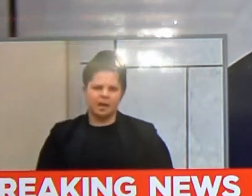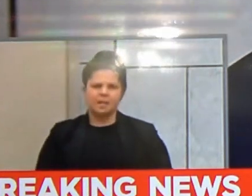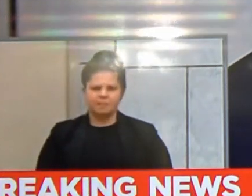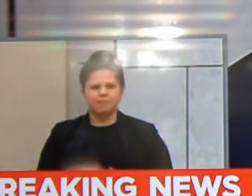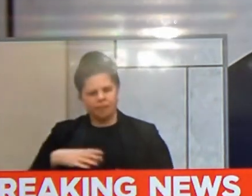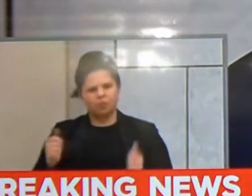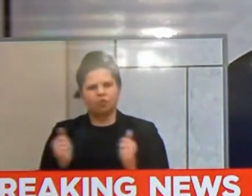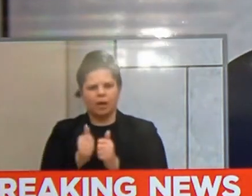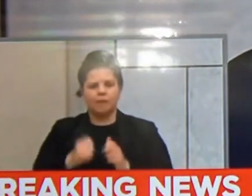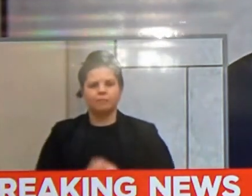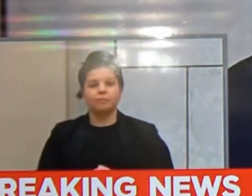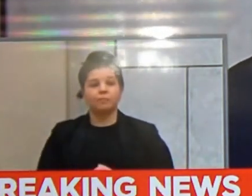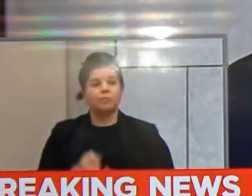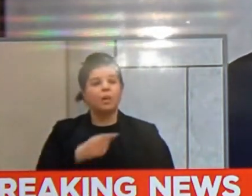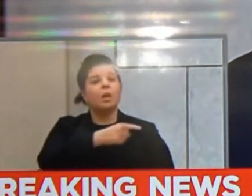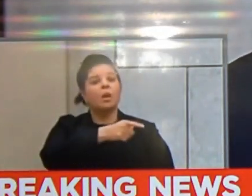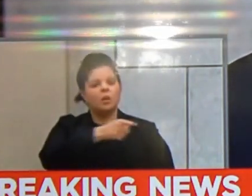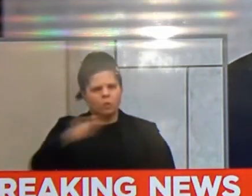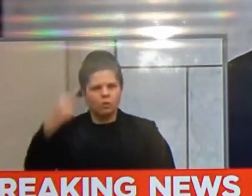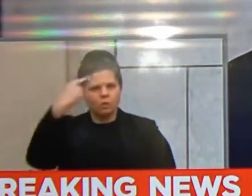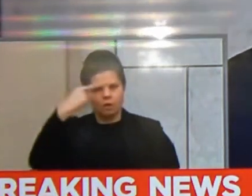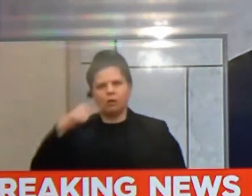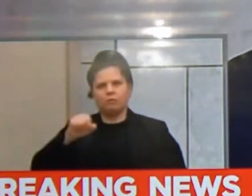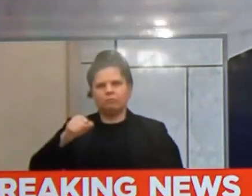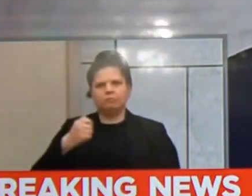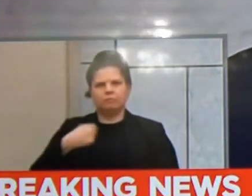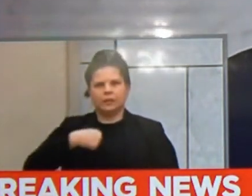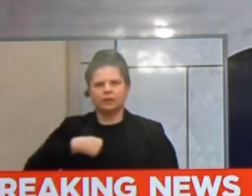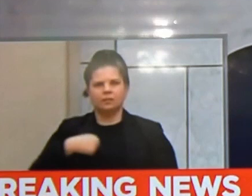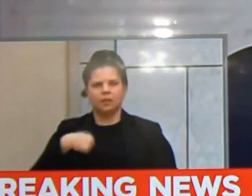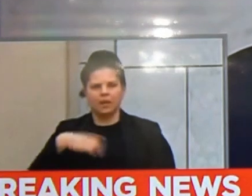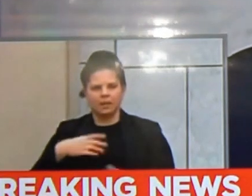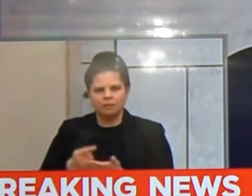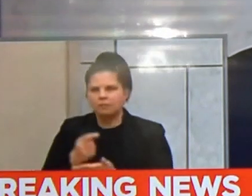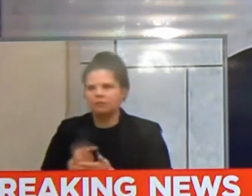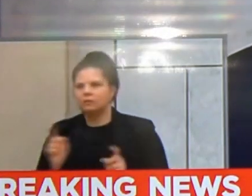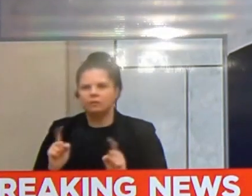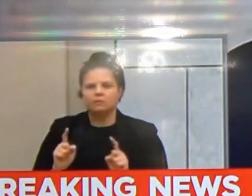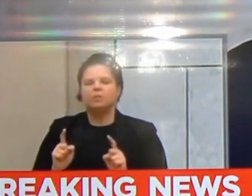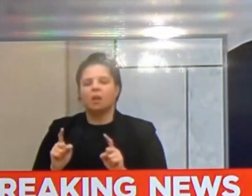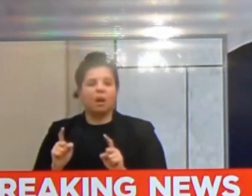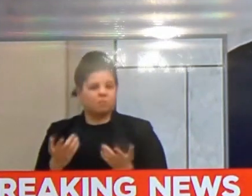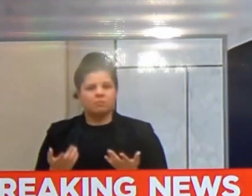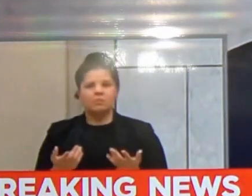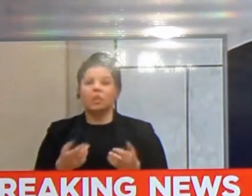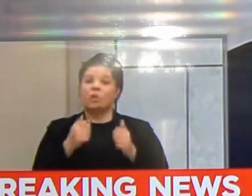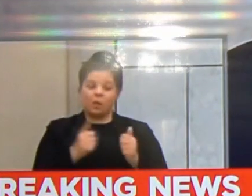in that arrangement, which you would be required to enter into if you're in the terms that I said, then you would have that